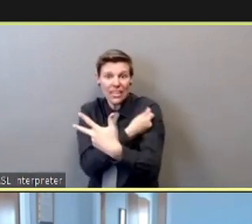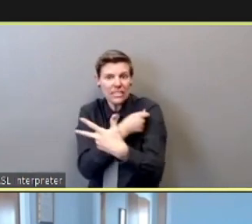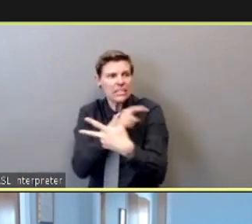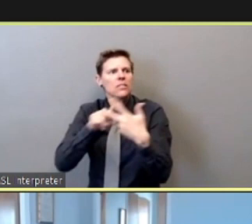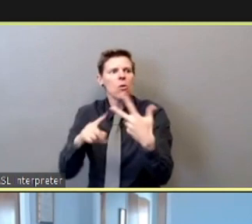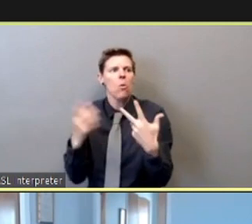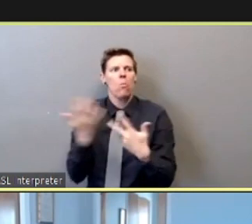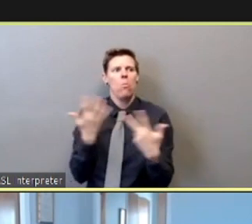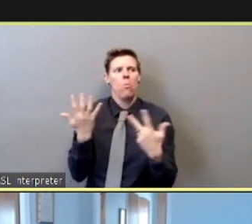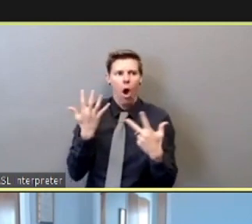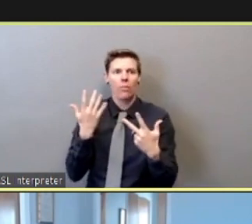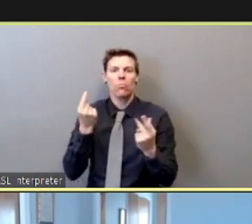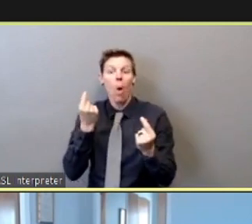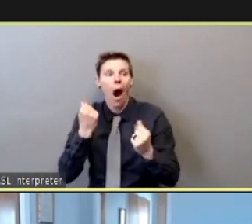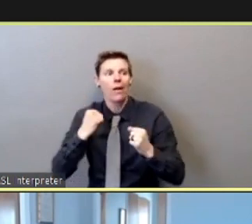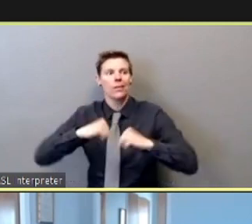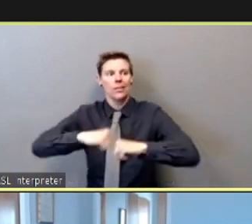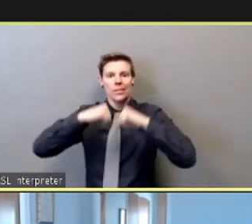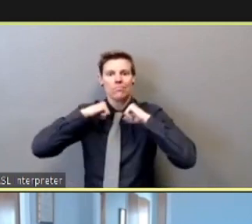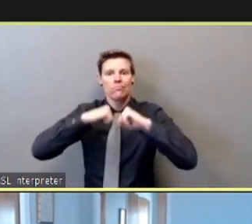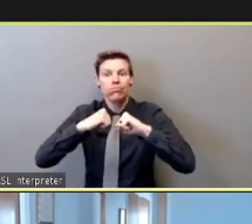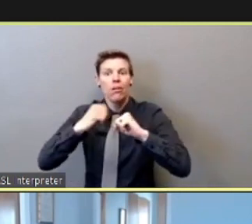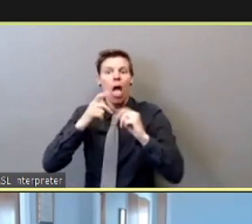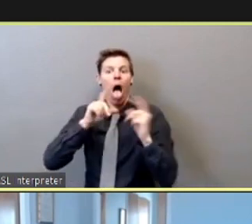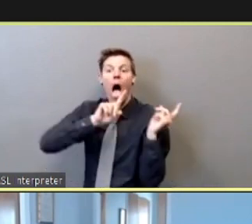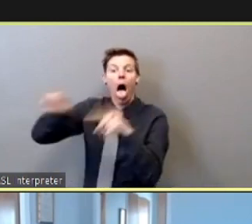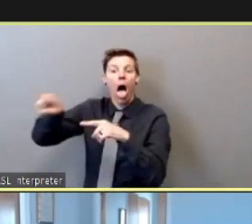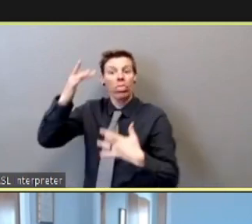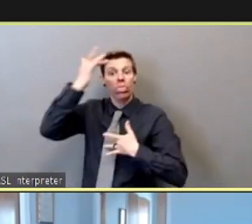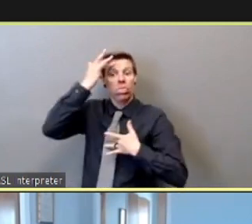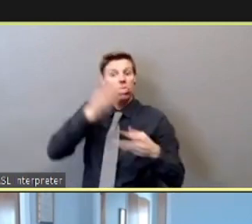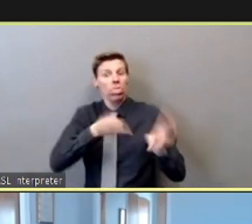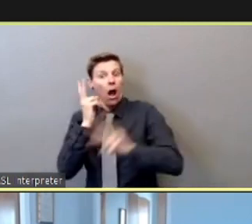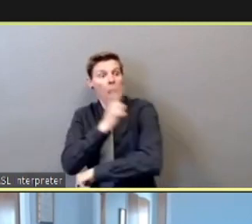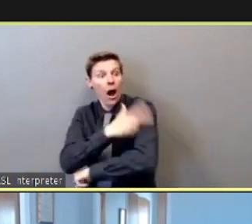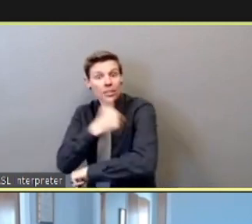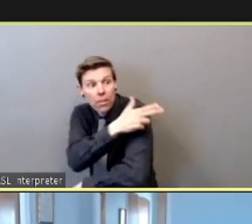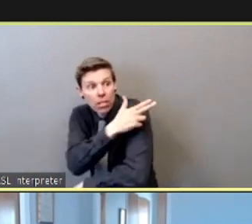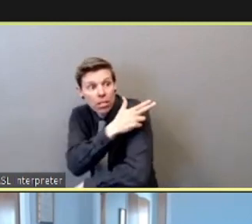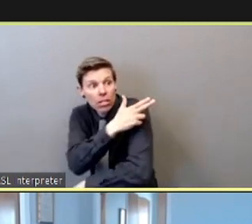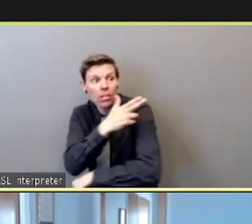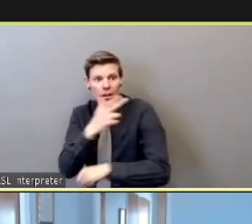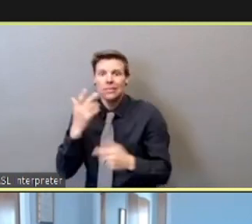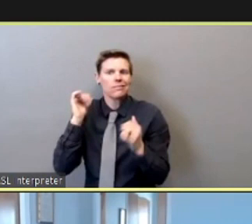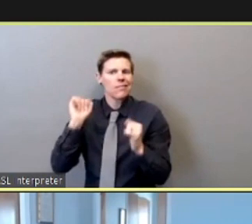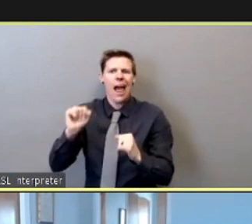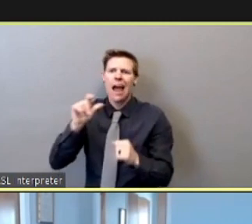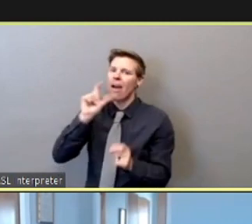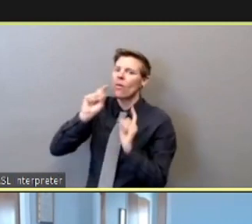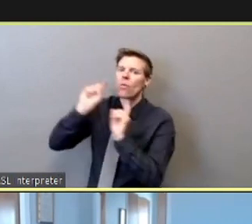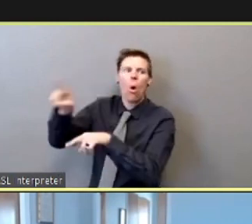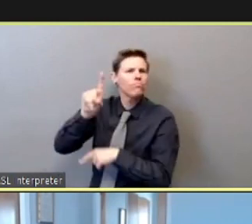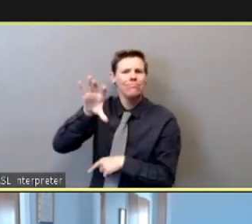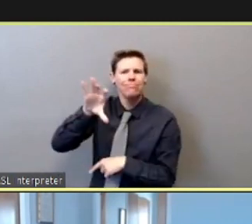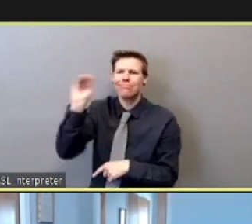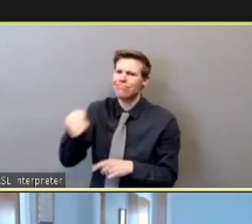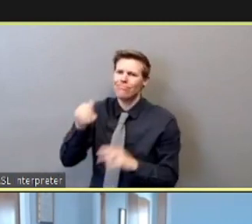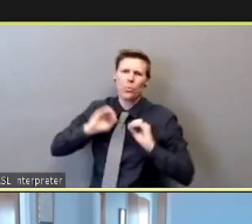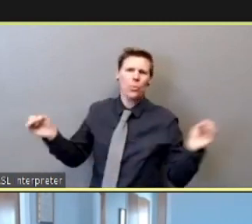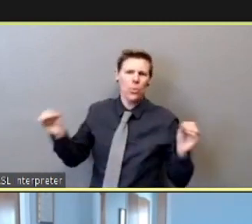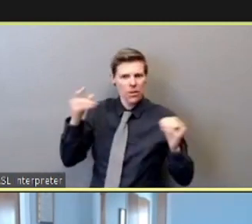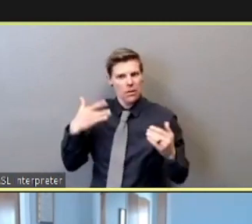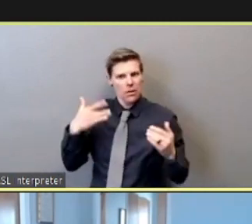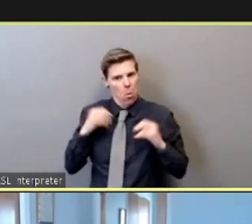from COVID-19. And all vaccines have been authorized by the FDA. They're safe and effective, and